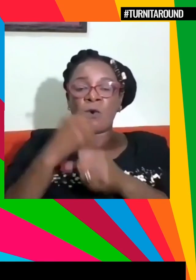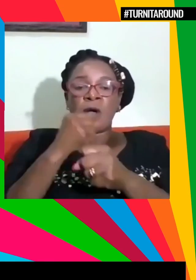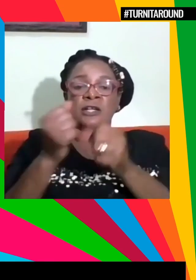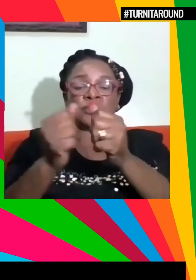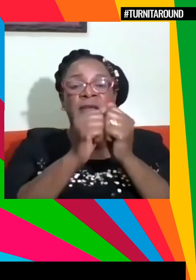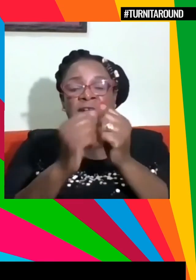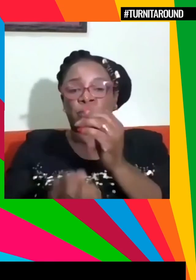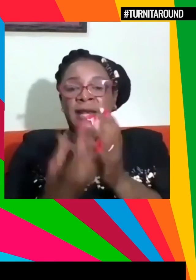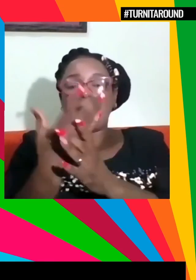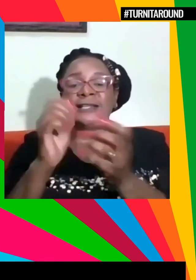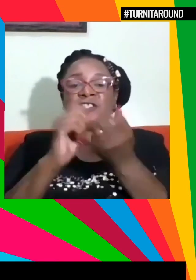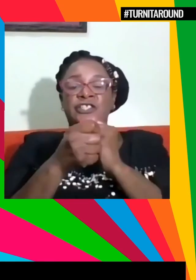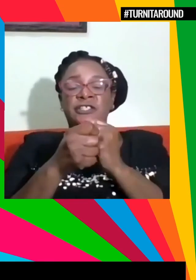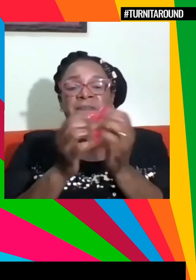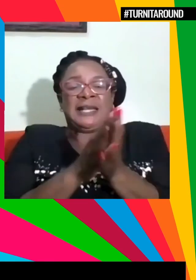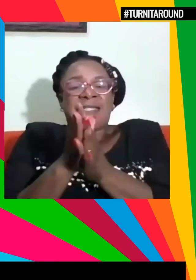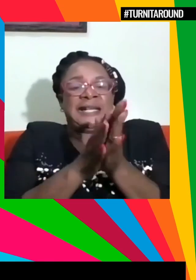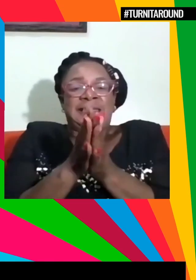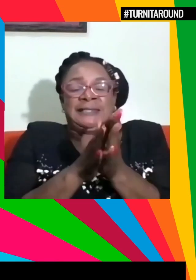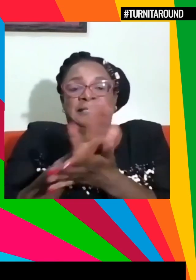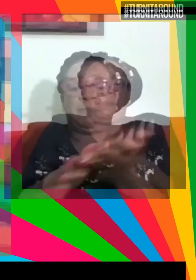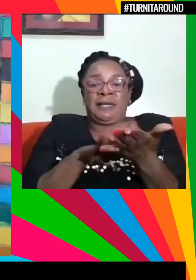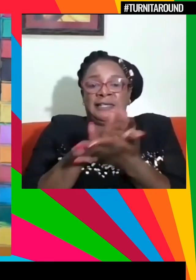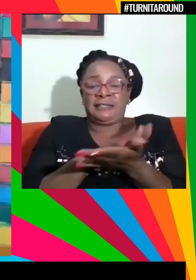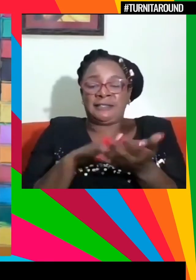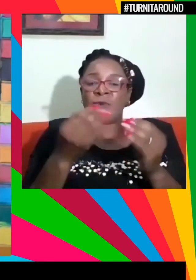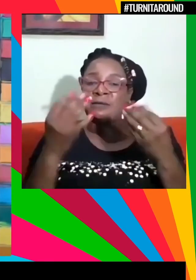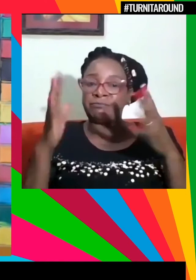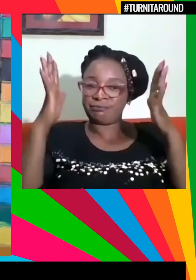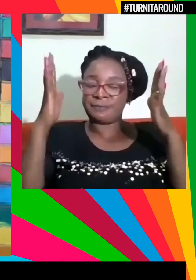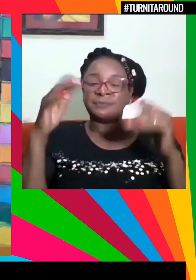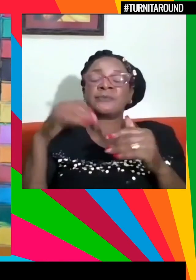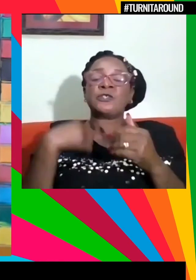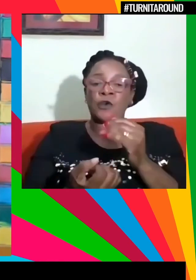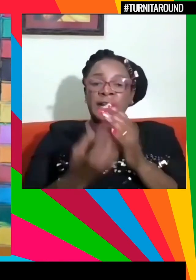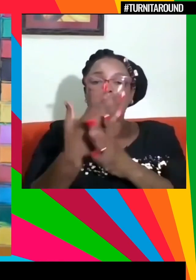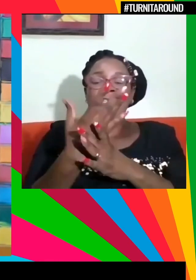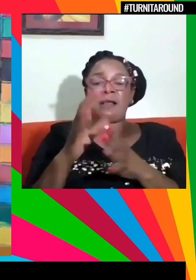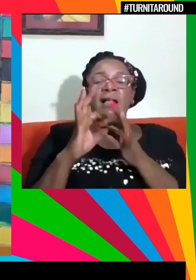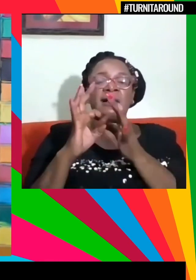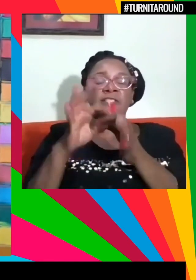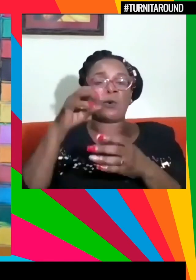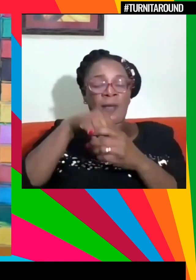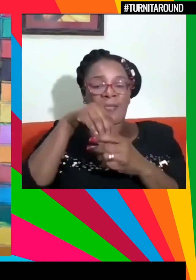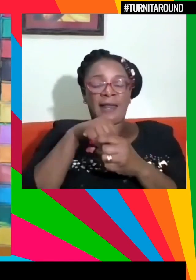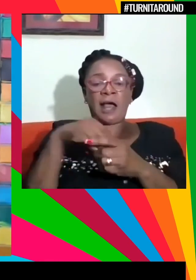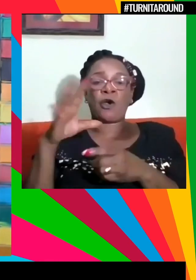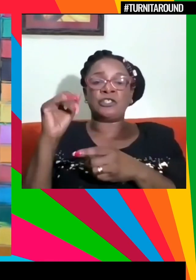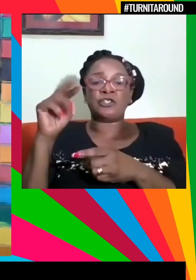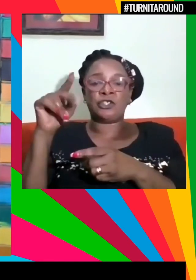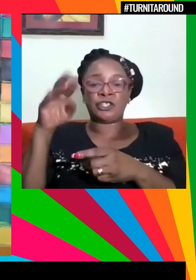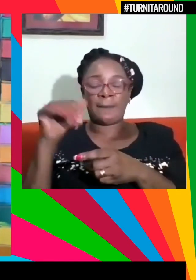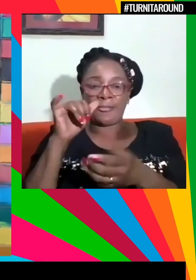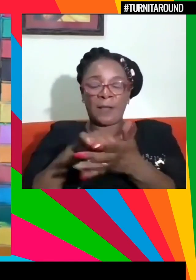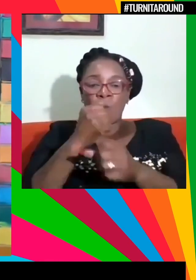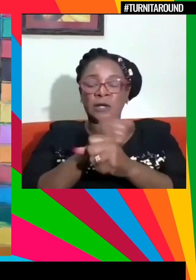So it's a really exciting space. And, you know, kudos to NextWave to creating a culture within the consortium that really works well to